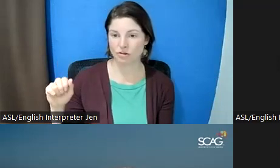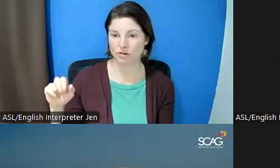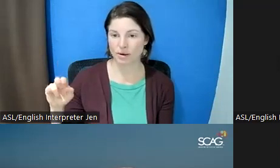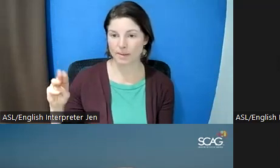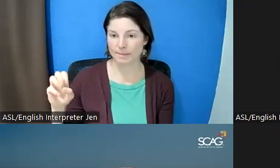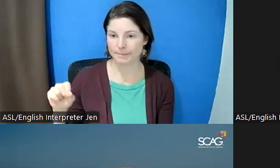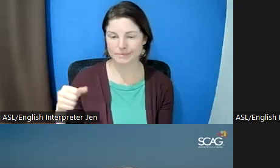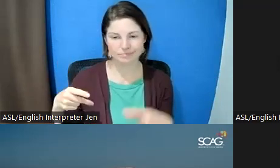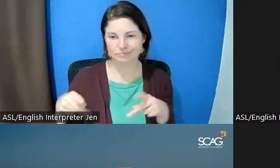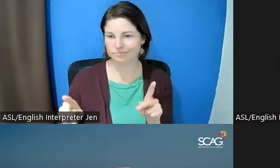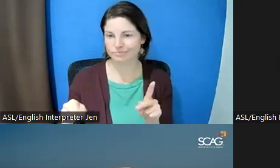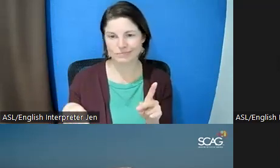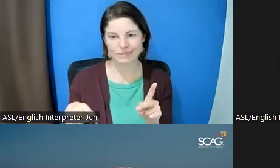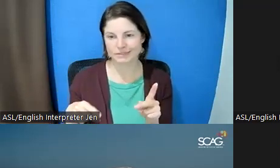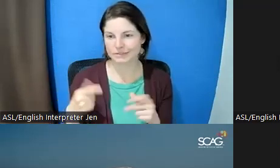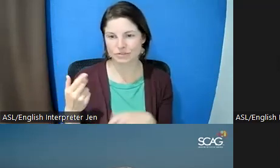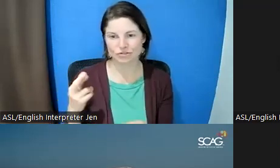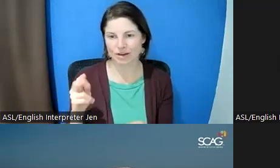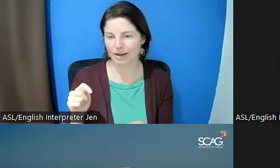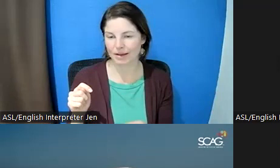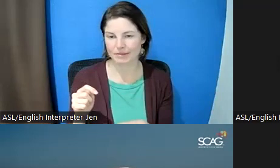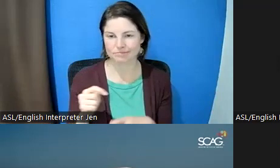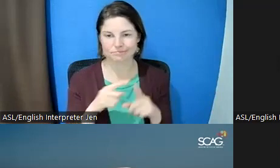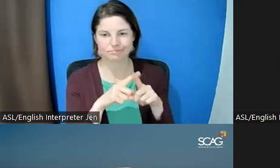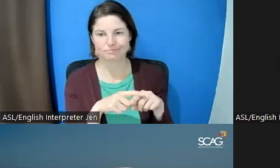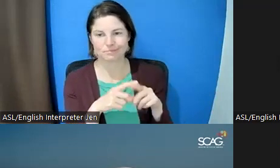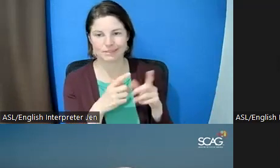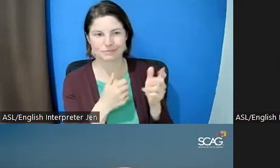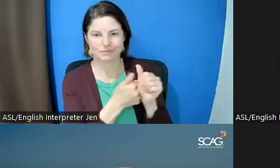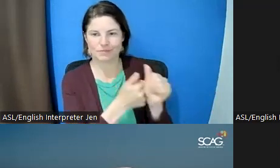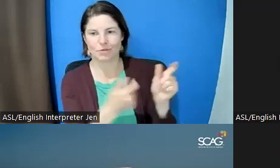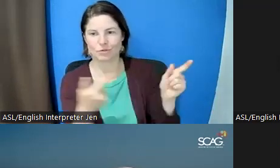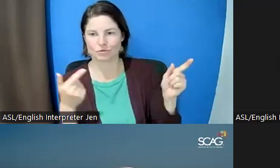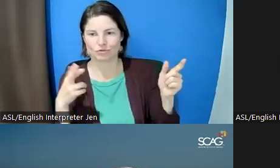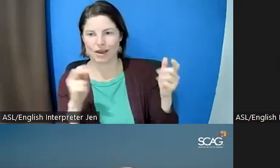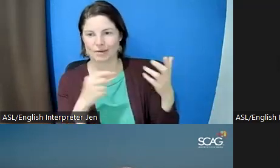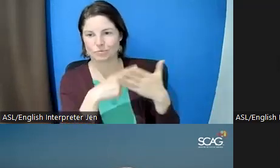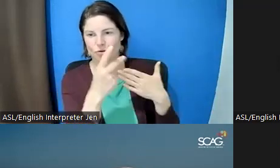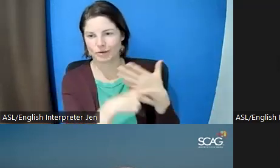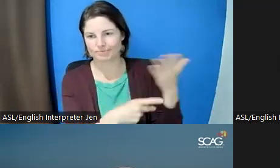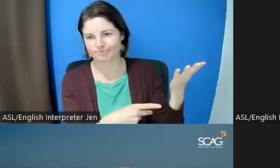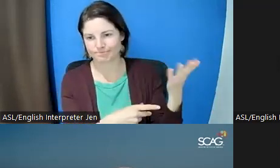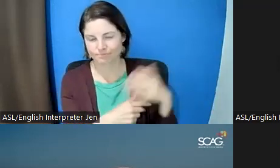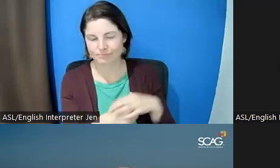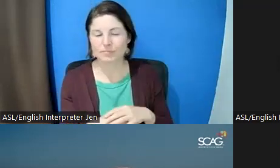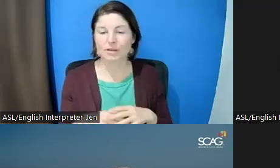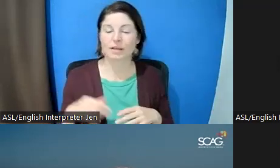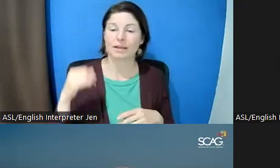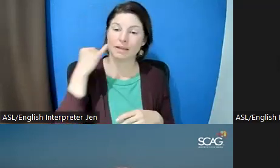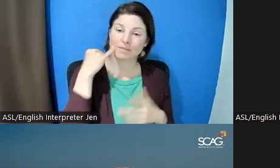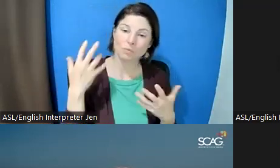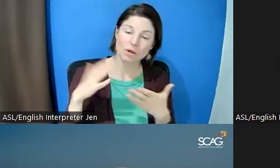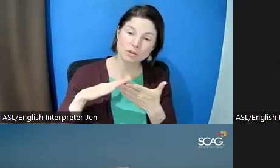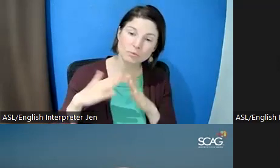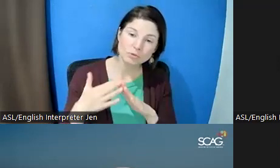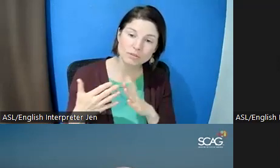is the nature of the funding source of this program. If you're looking for any community members or